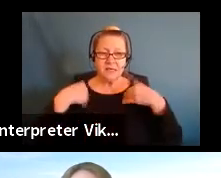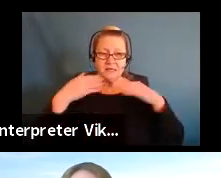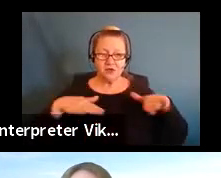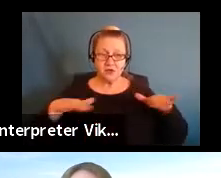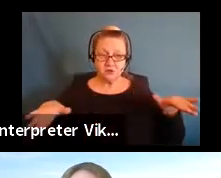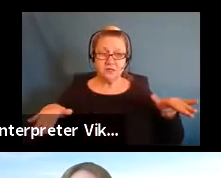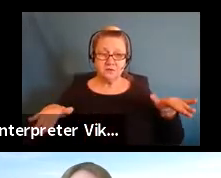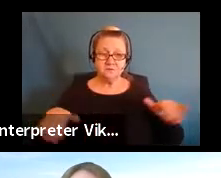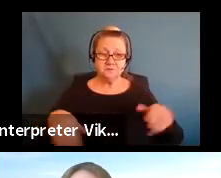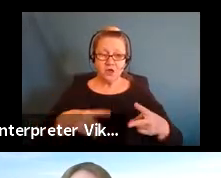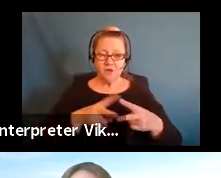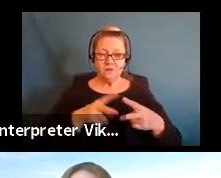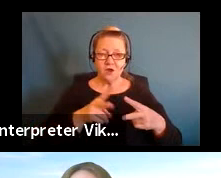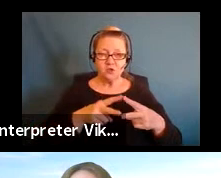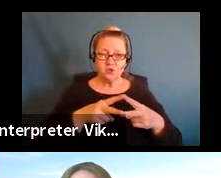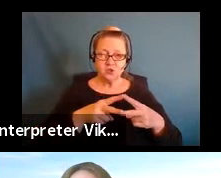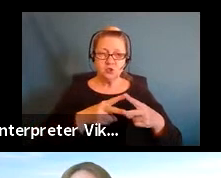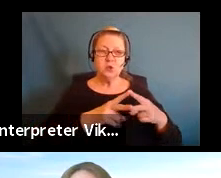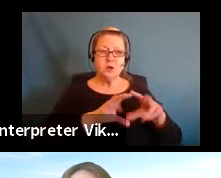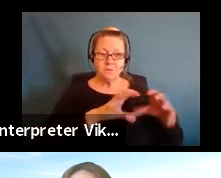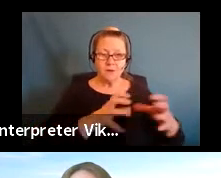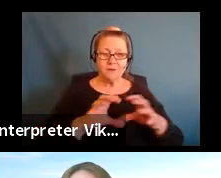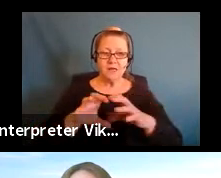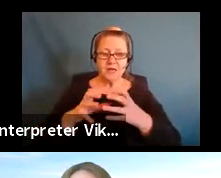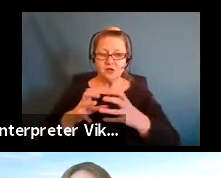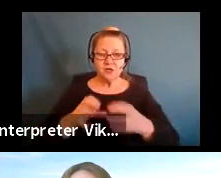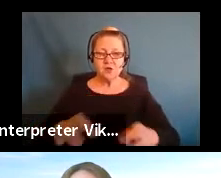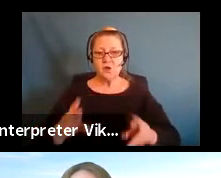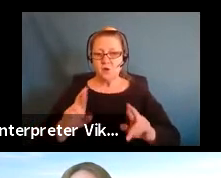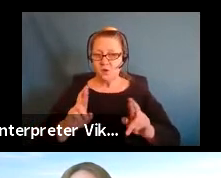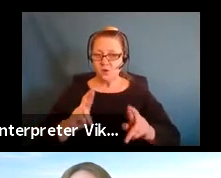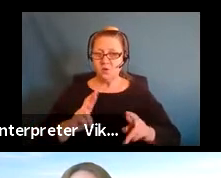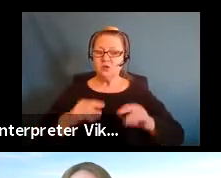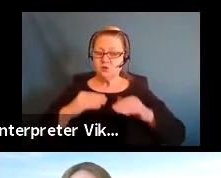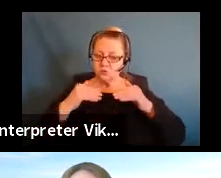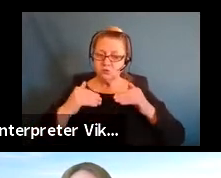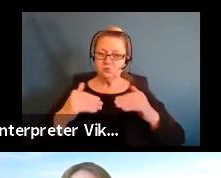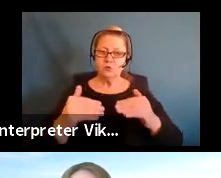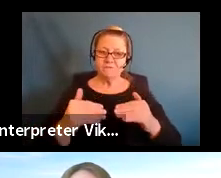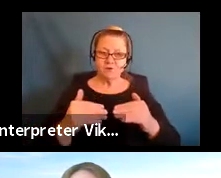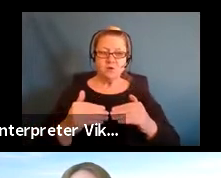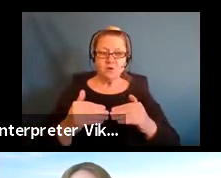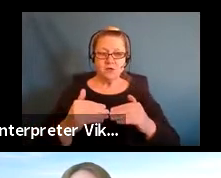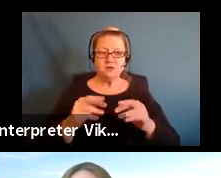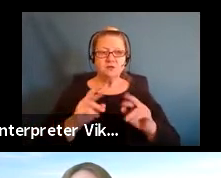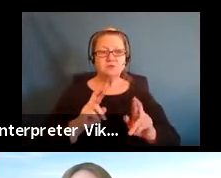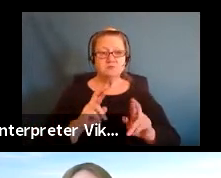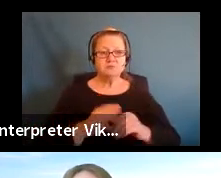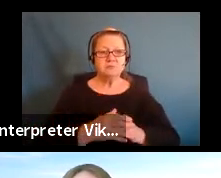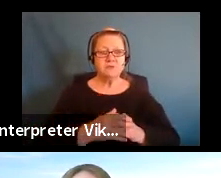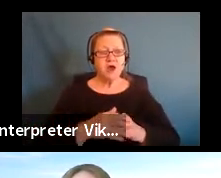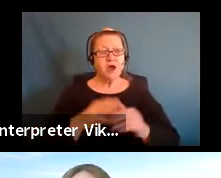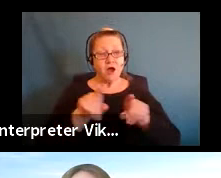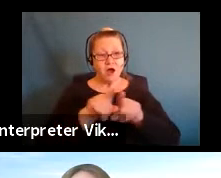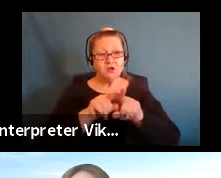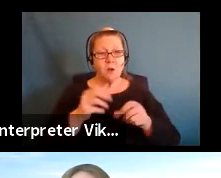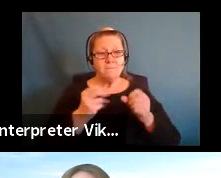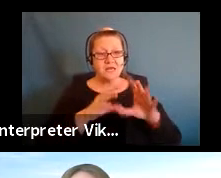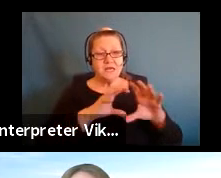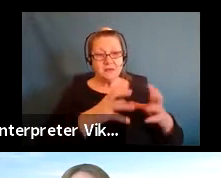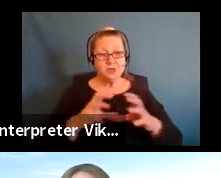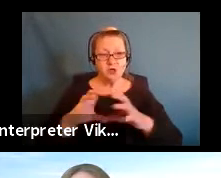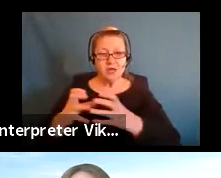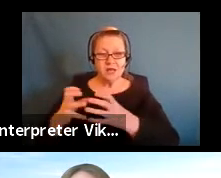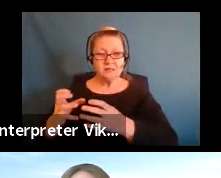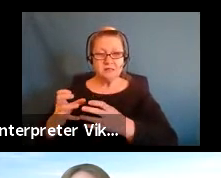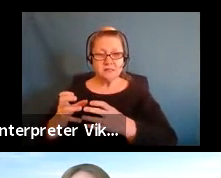think those are the two populations we anticipate moving forward for sure. And then there are also many communities that exist where I